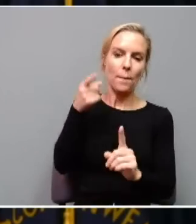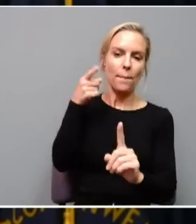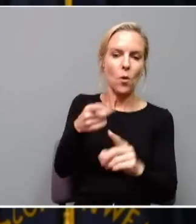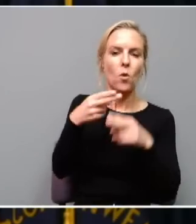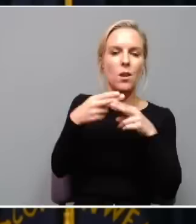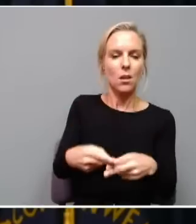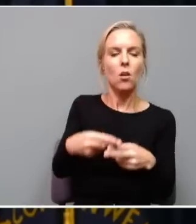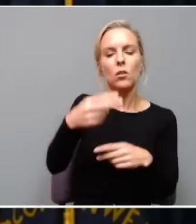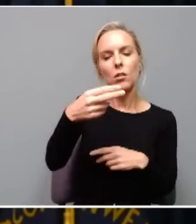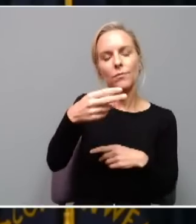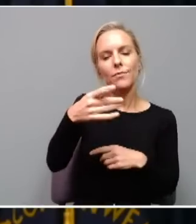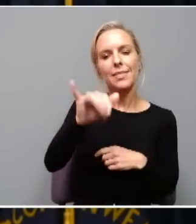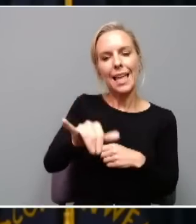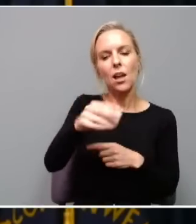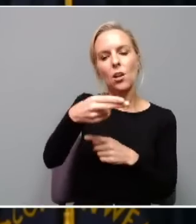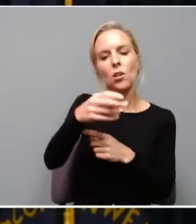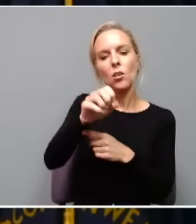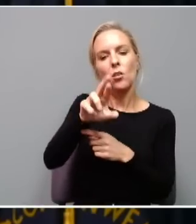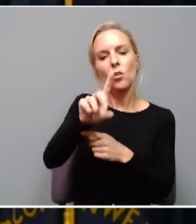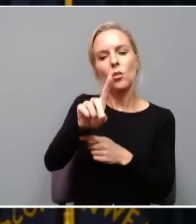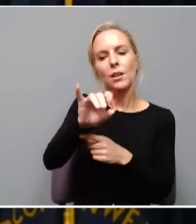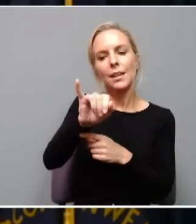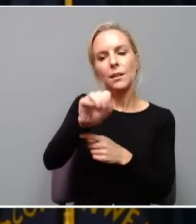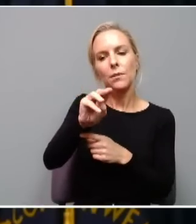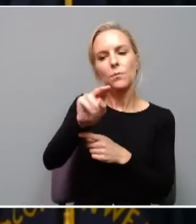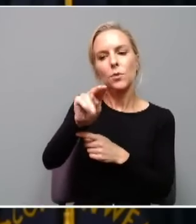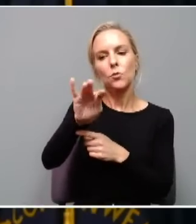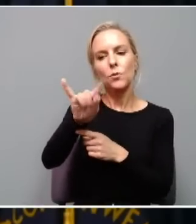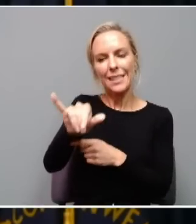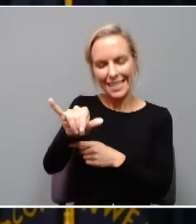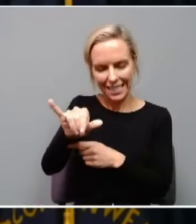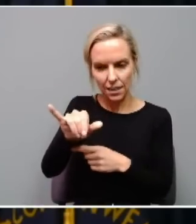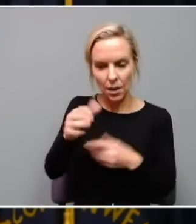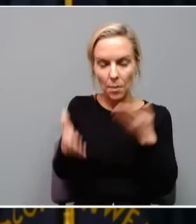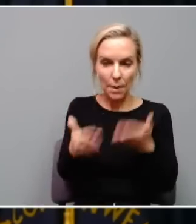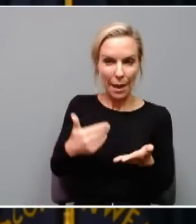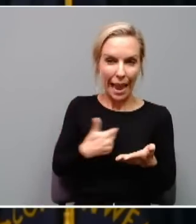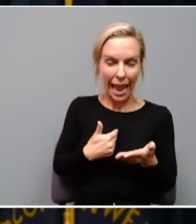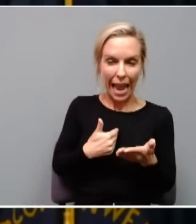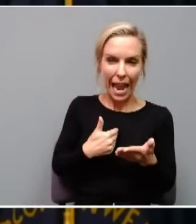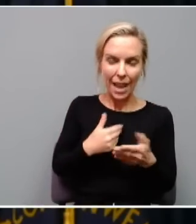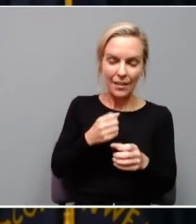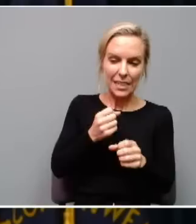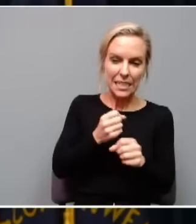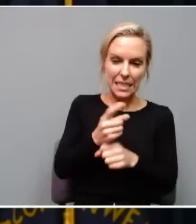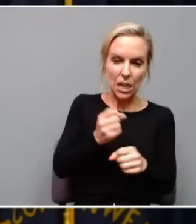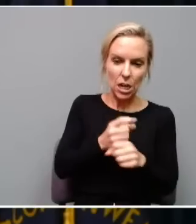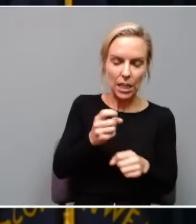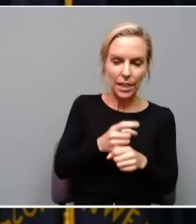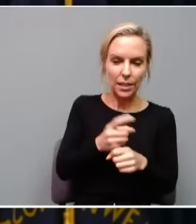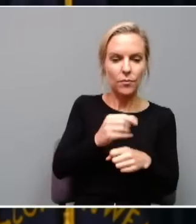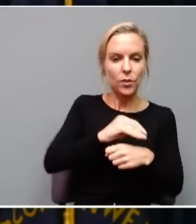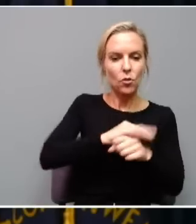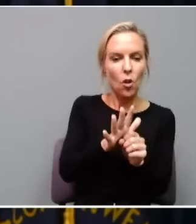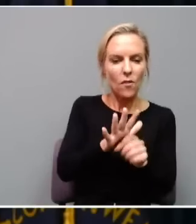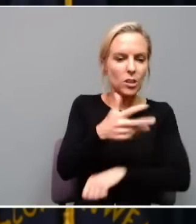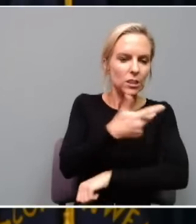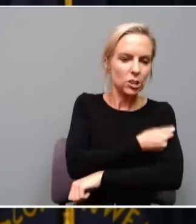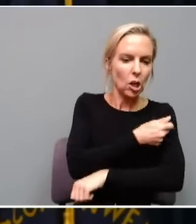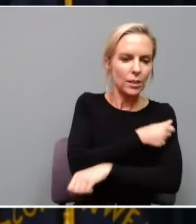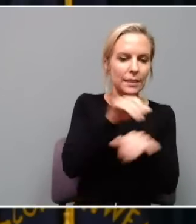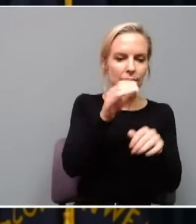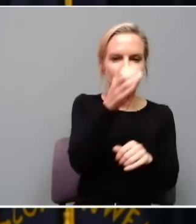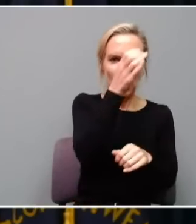immunity, and then maybe we would have a yearly coronavirus shot, much like a flu shot, every